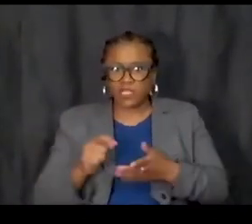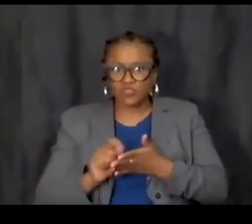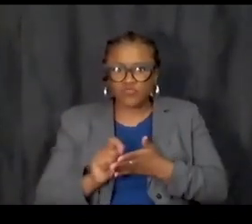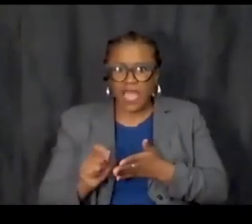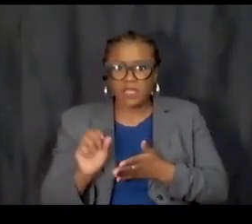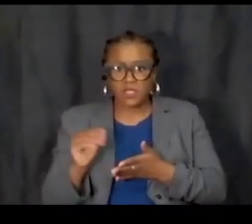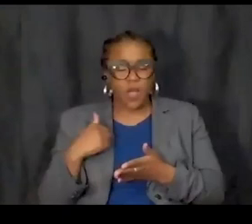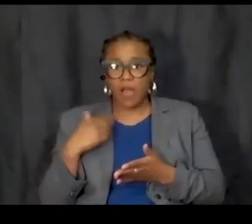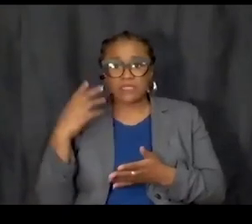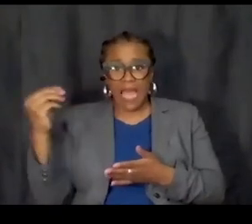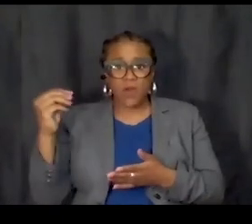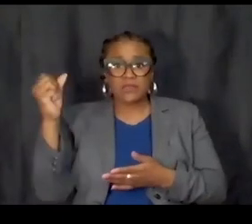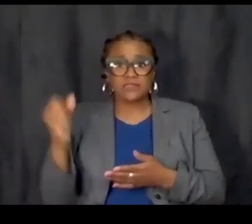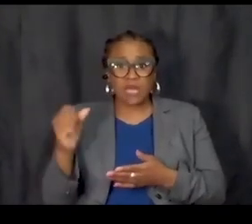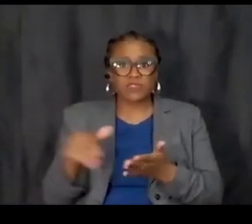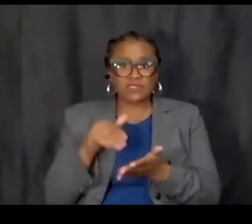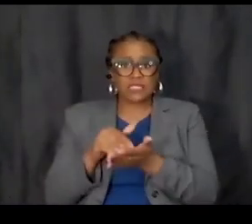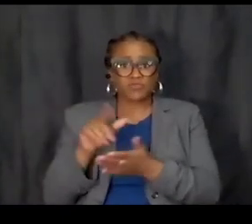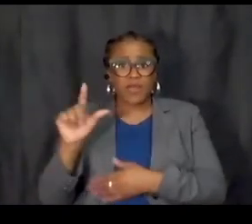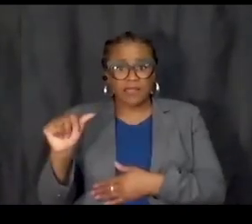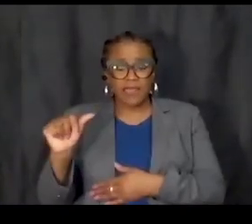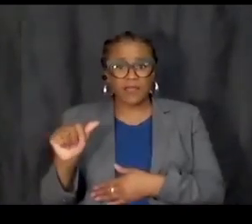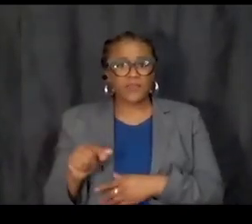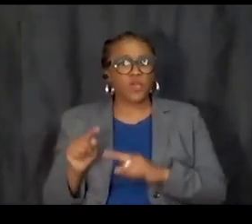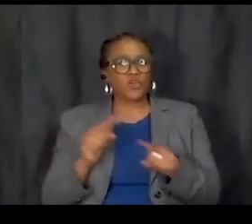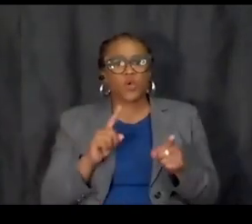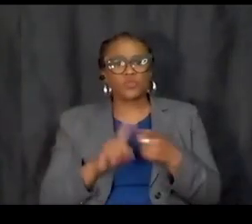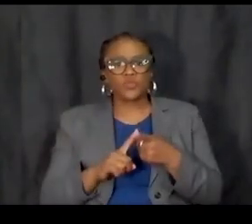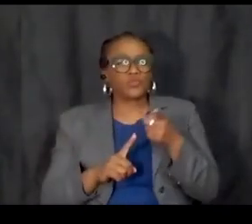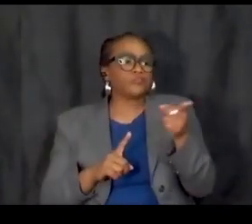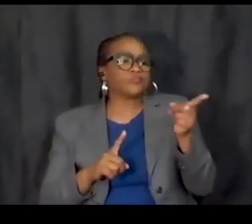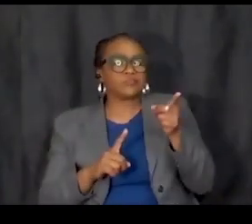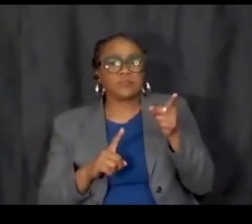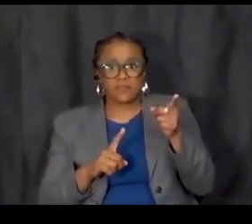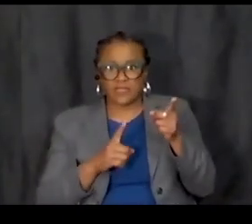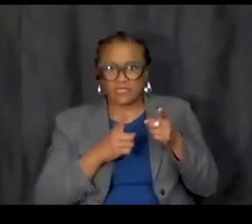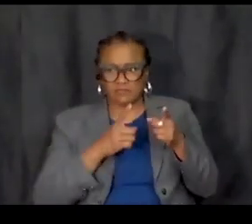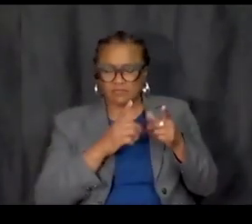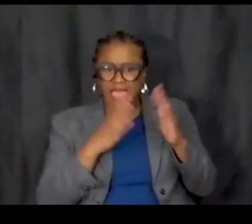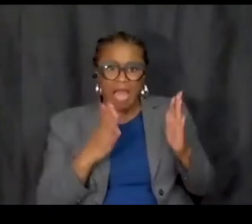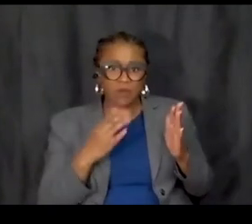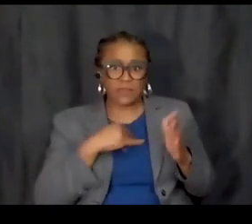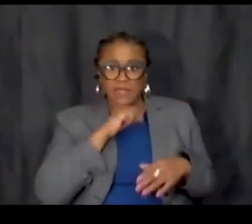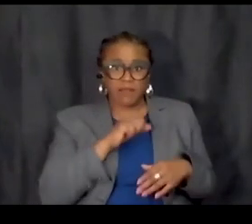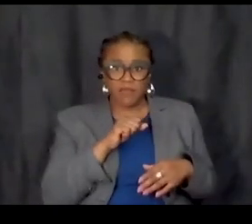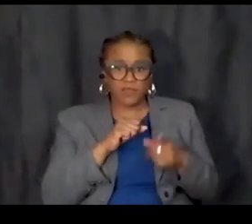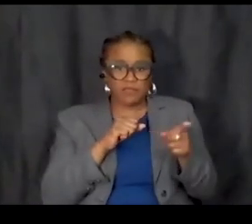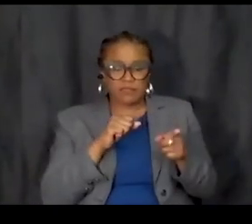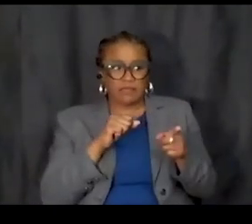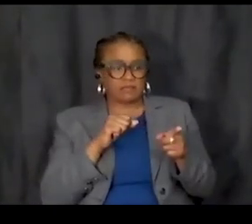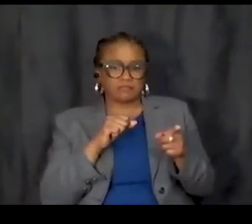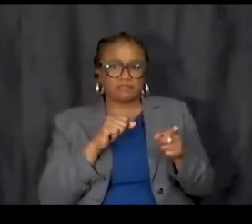to the Gangster Gardener's house because I kind of am in love with the man in my mind. And I was like, I just want to see the